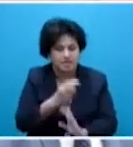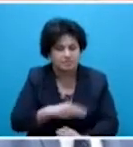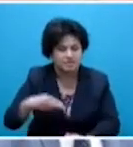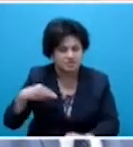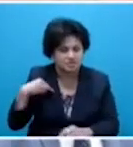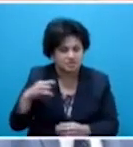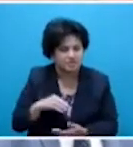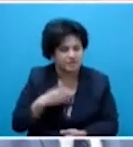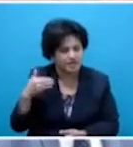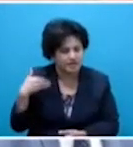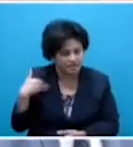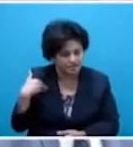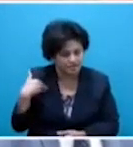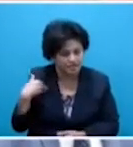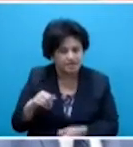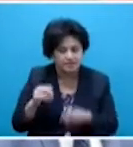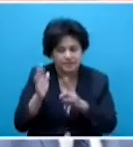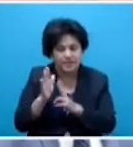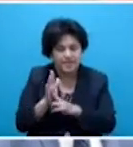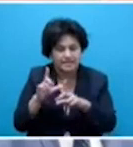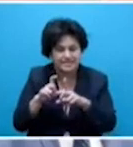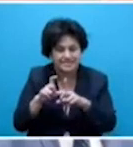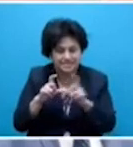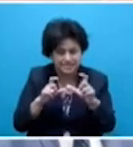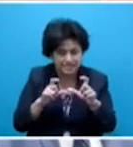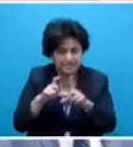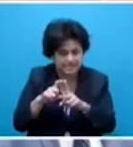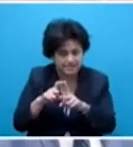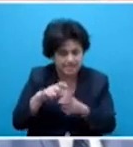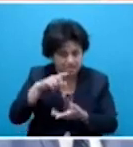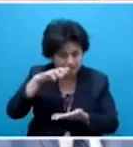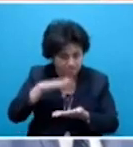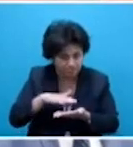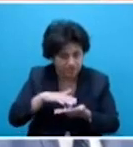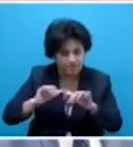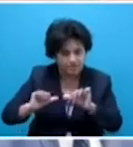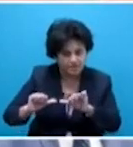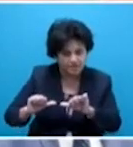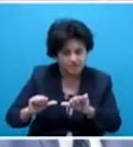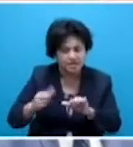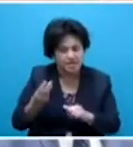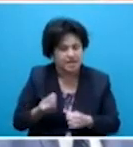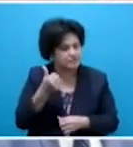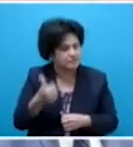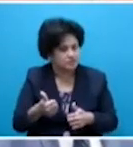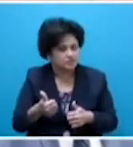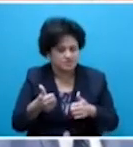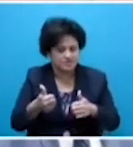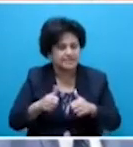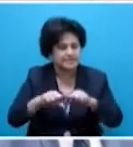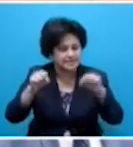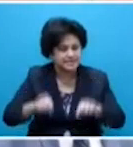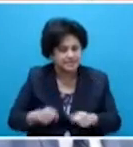system. NCD prevention has a very well-established system of public health care and